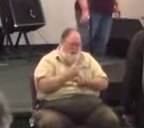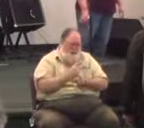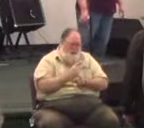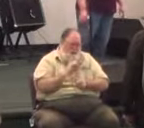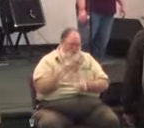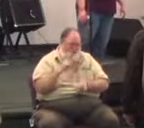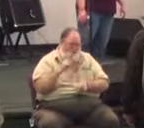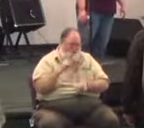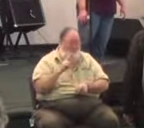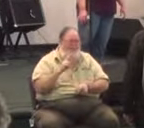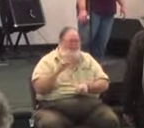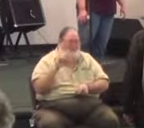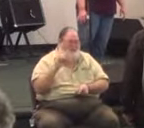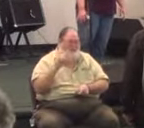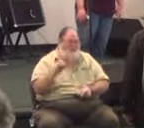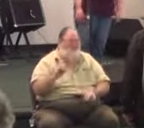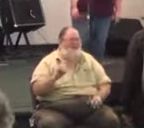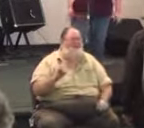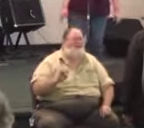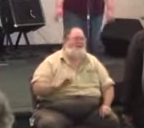This all morning too. There we go.